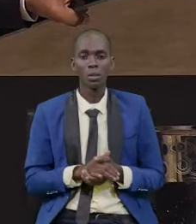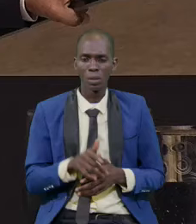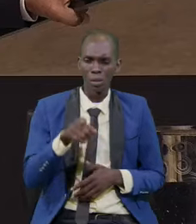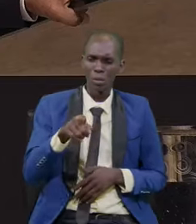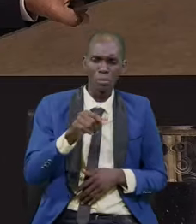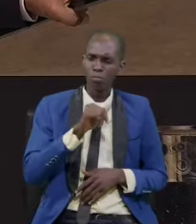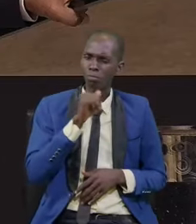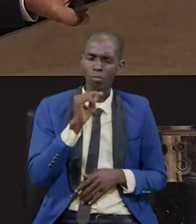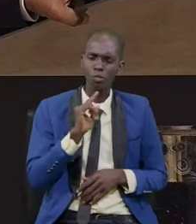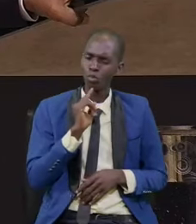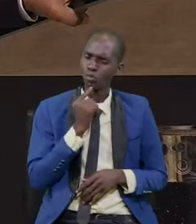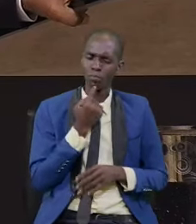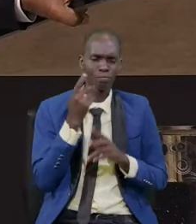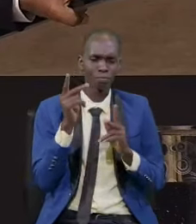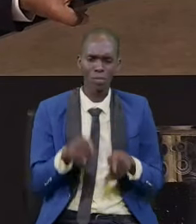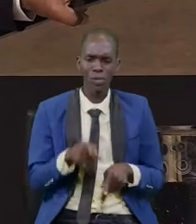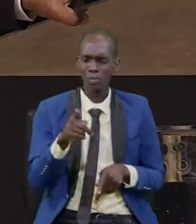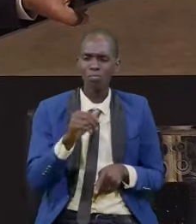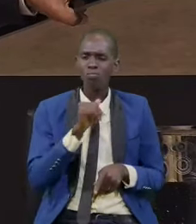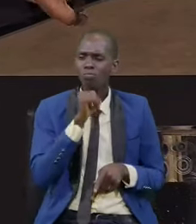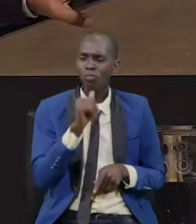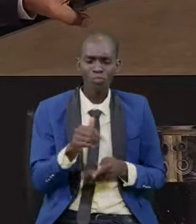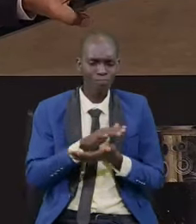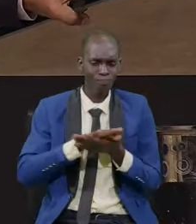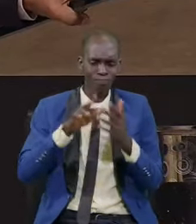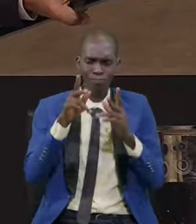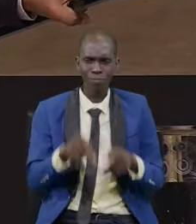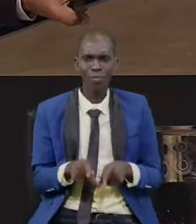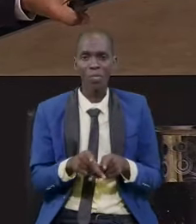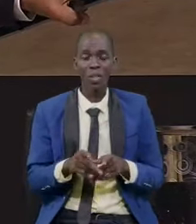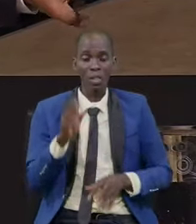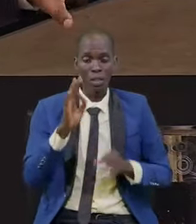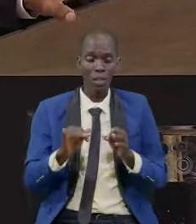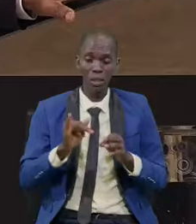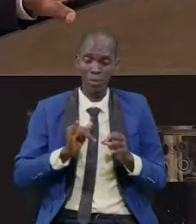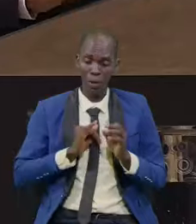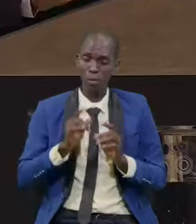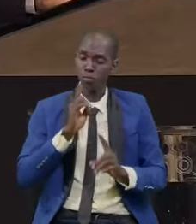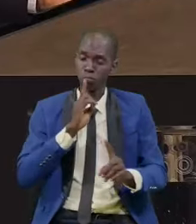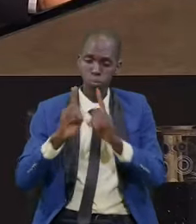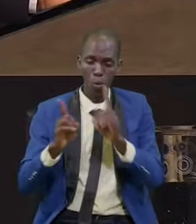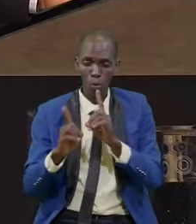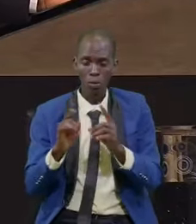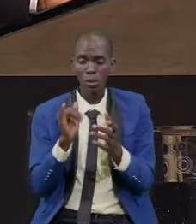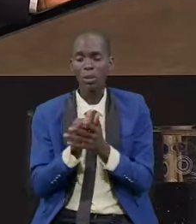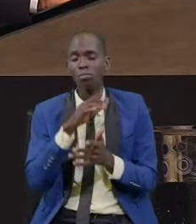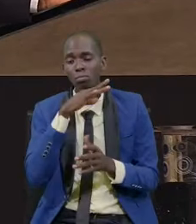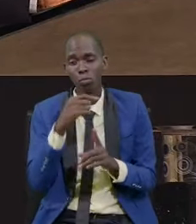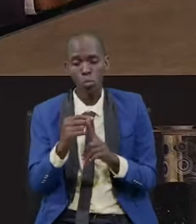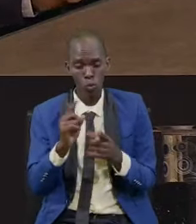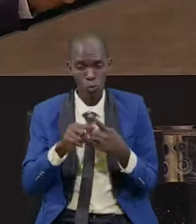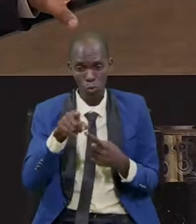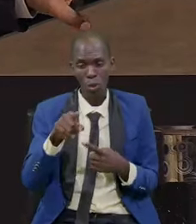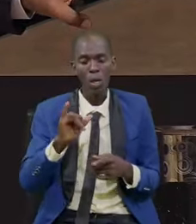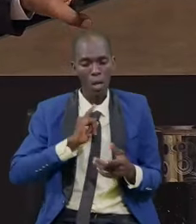undisciplined, indecent? If I throw the words back to her, I become